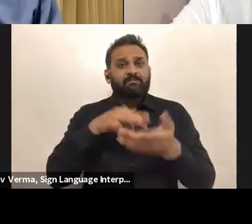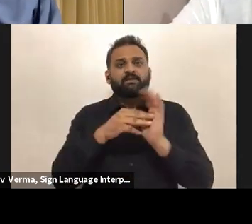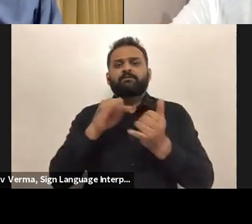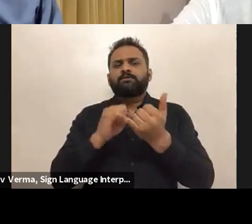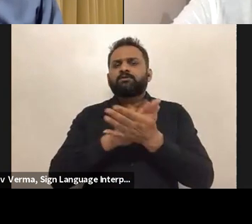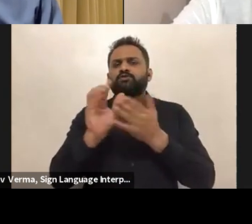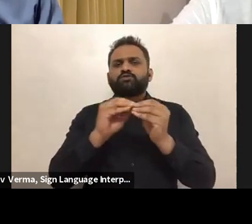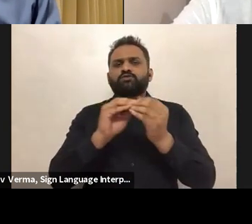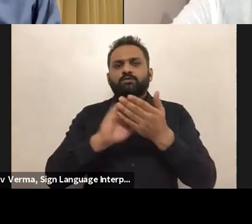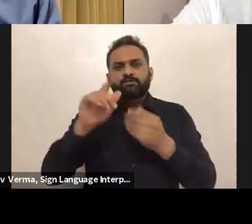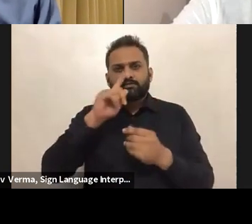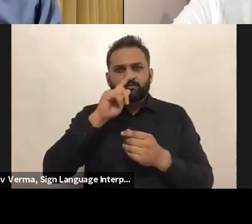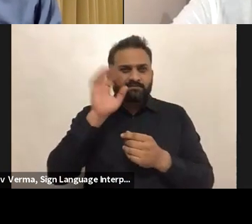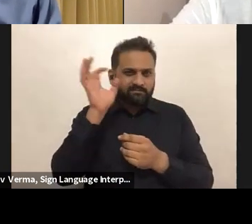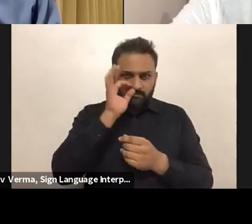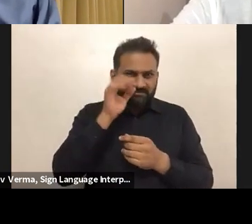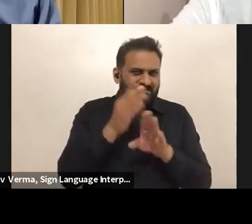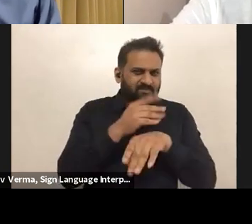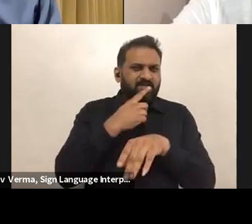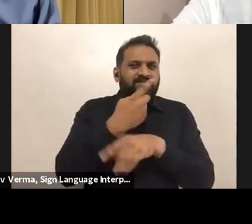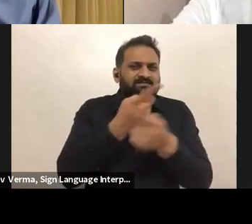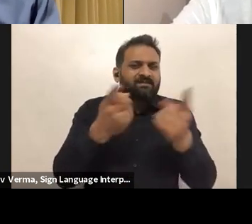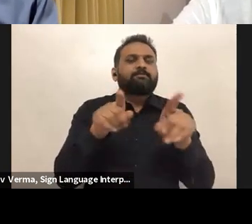She talked about her